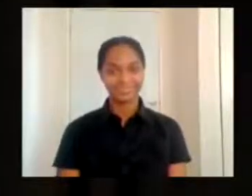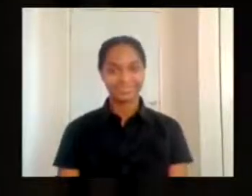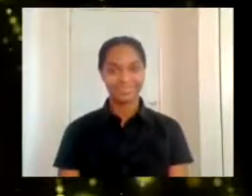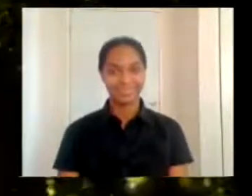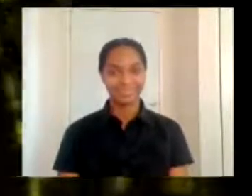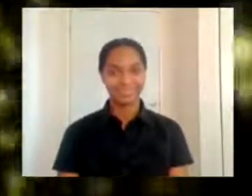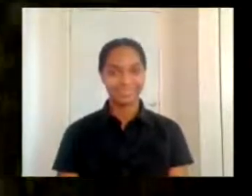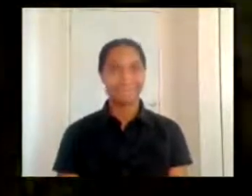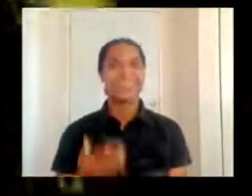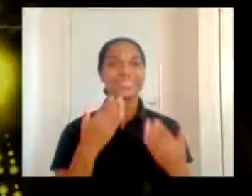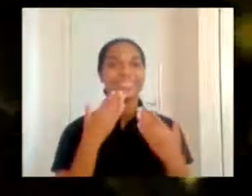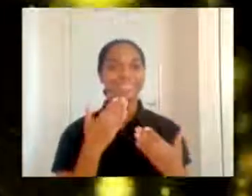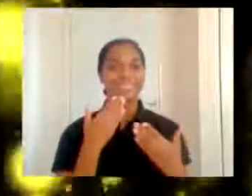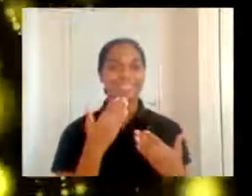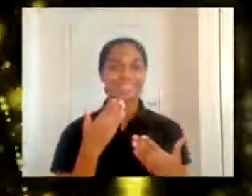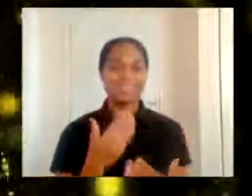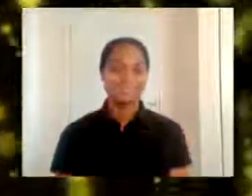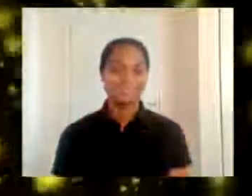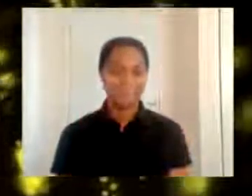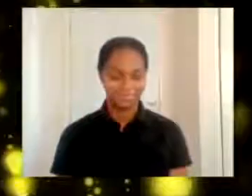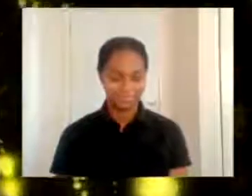Thank you, Ed.